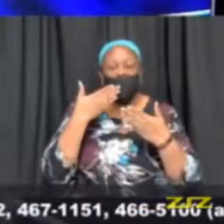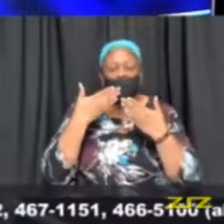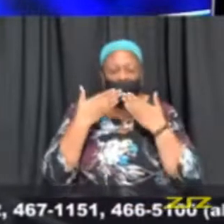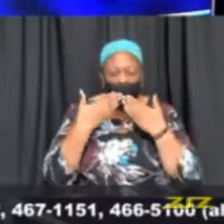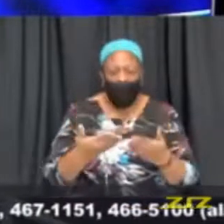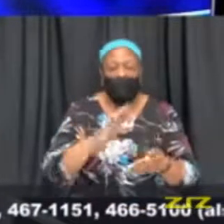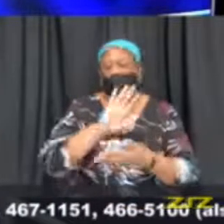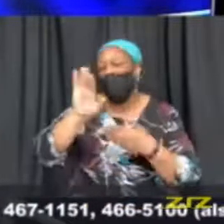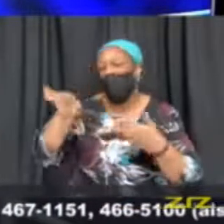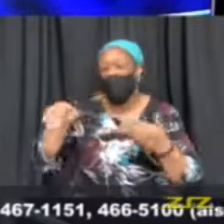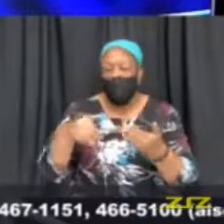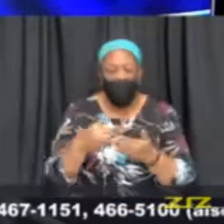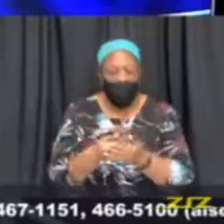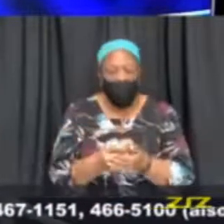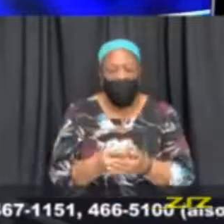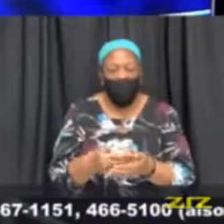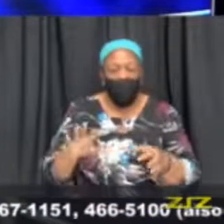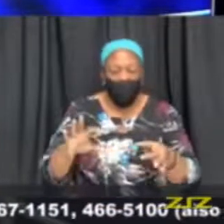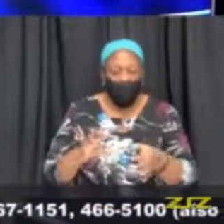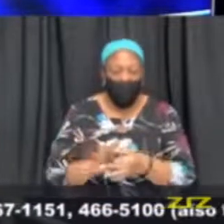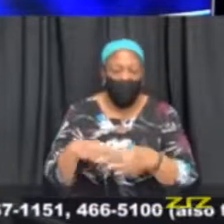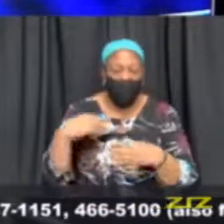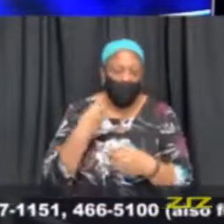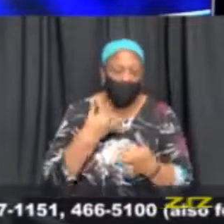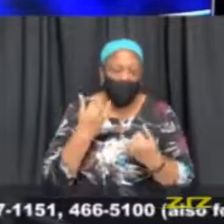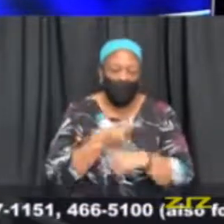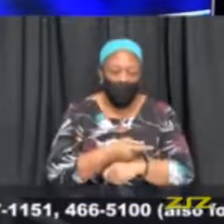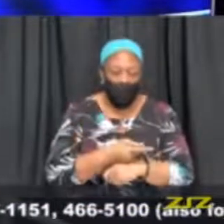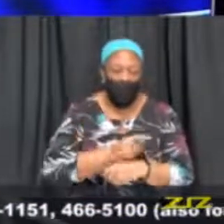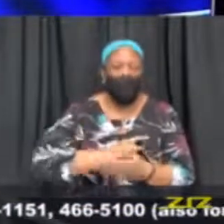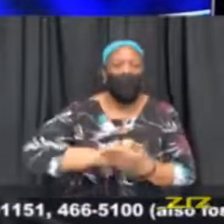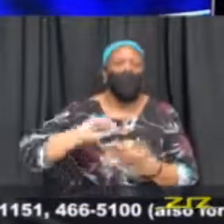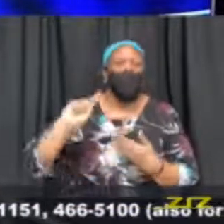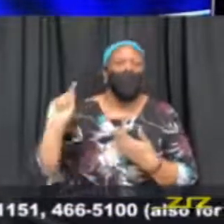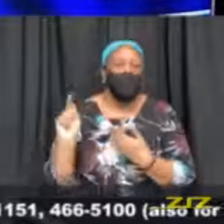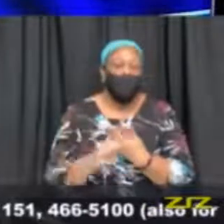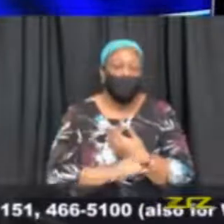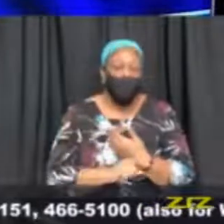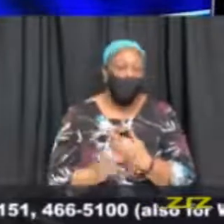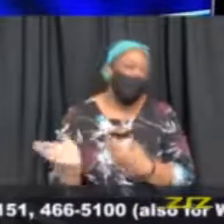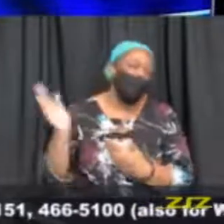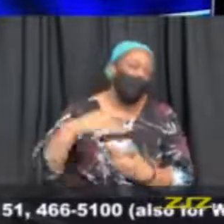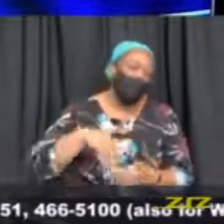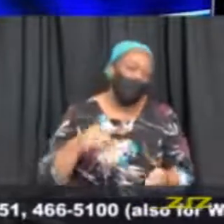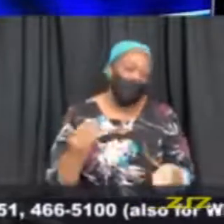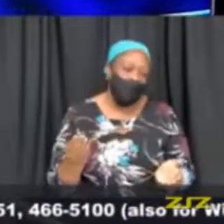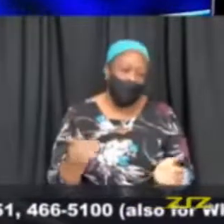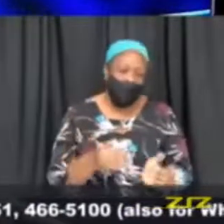for this press briefing. Next week we'll be back. Until then, take